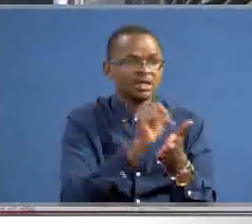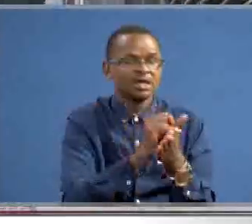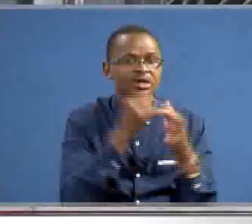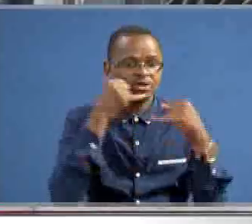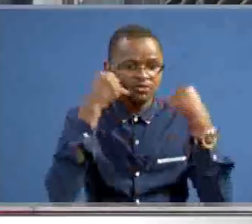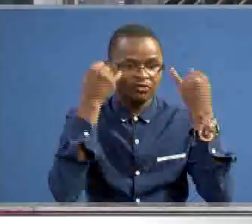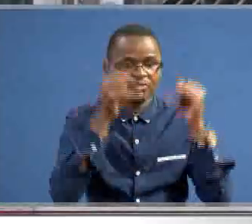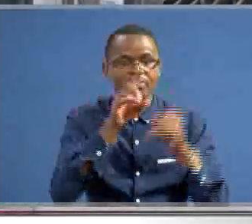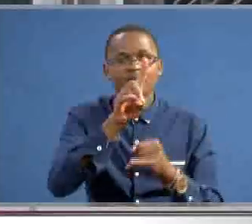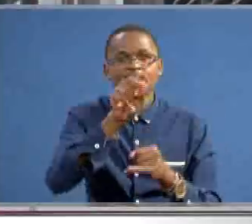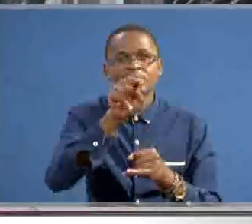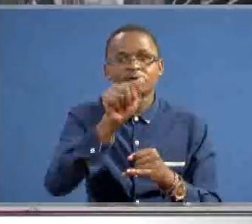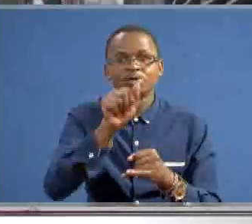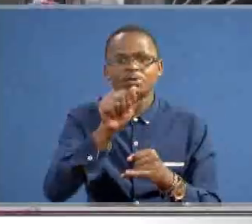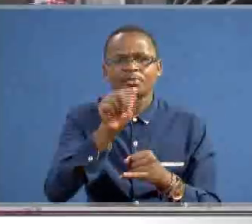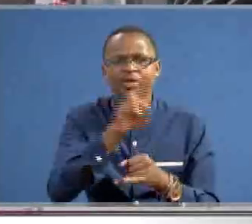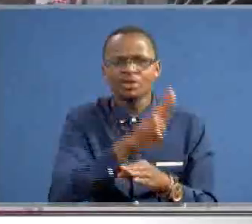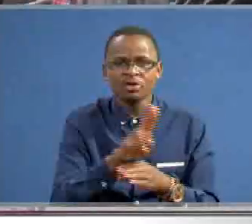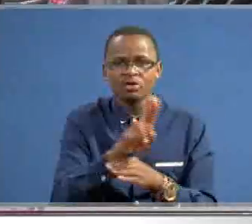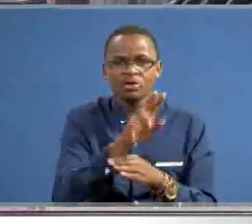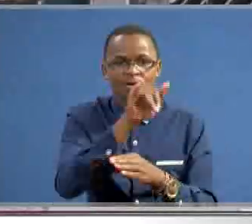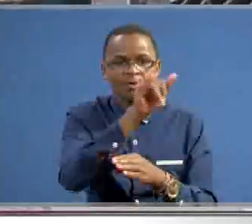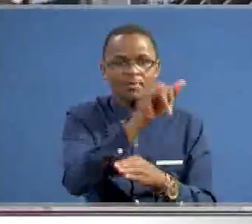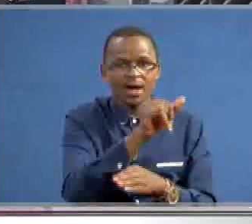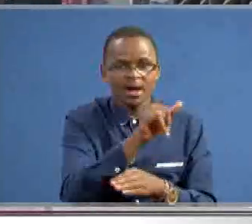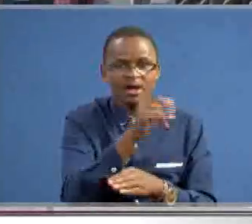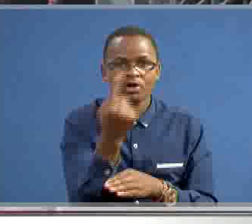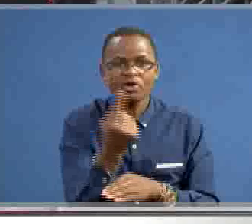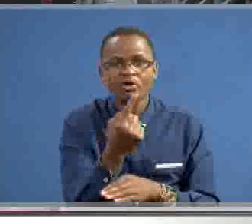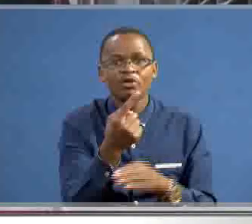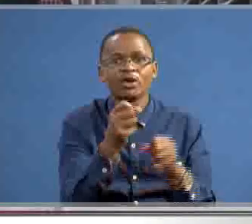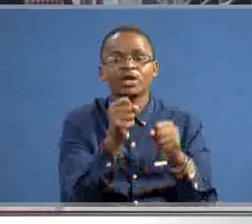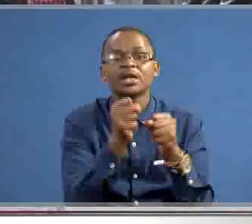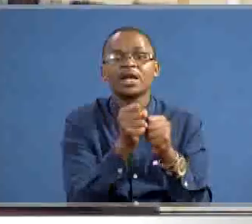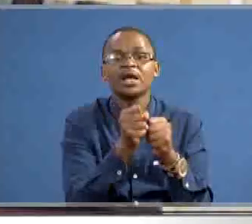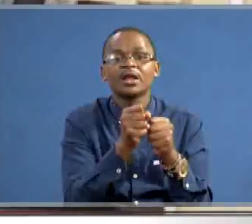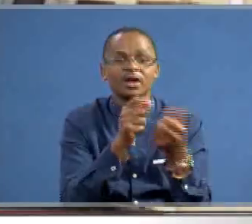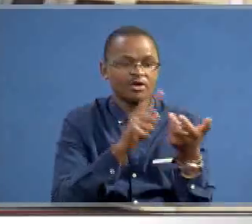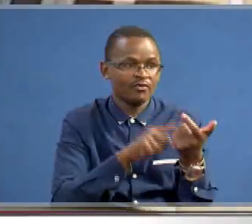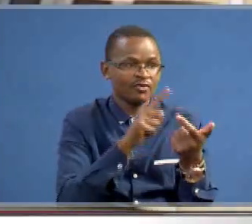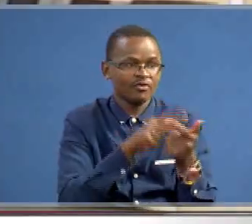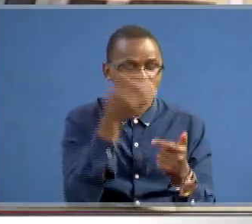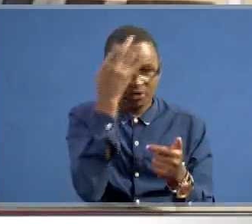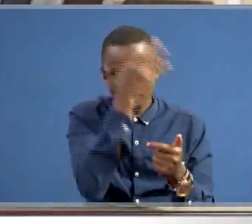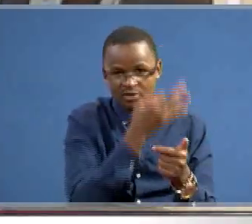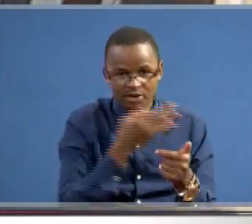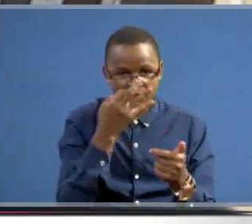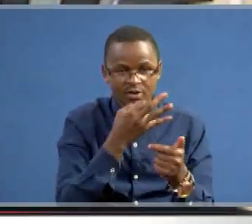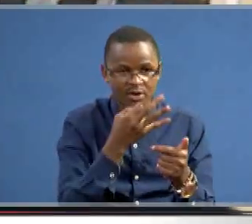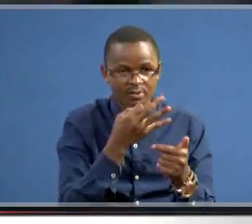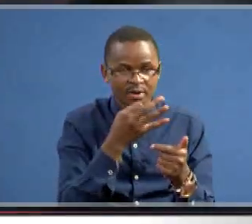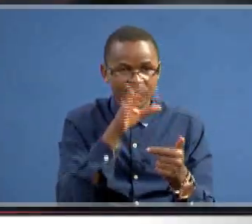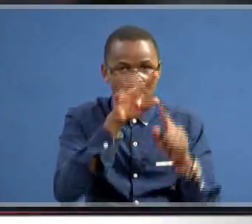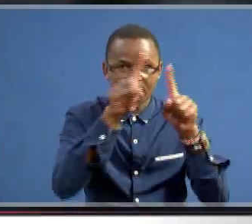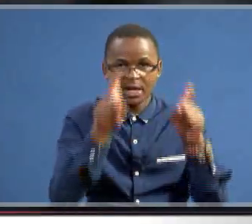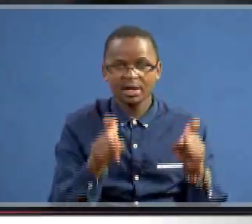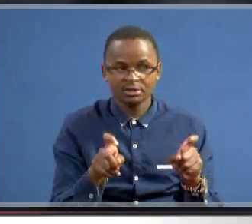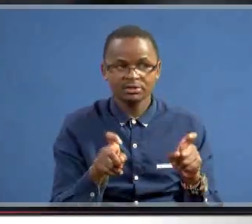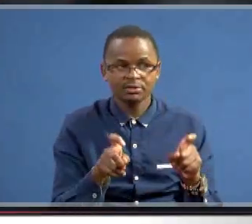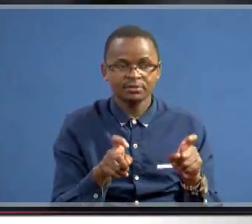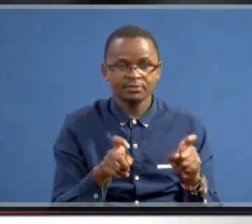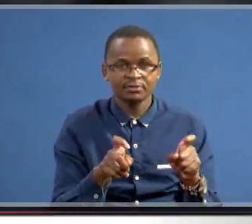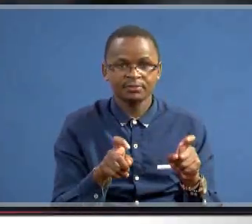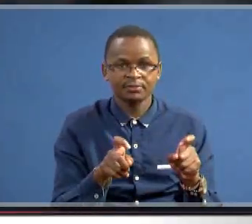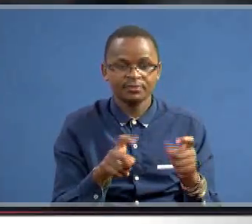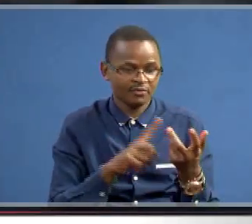information on DNA will be used by asserting that only ten fingers and facial features will be captured the prints that